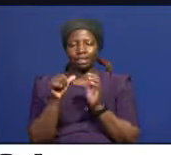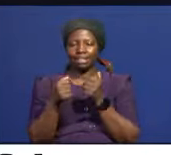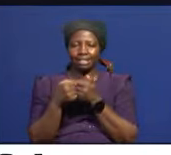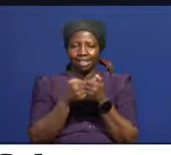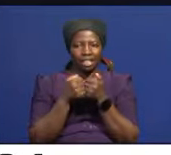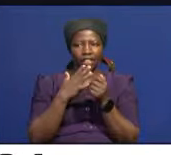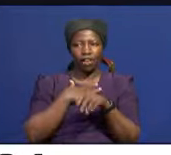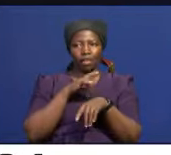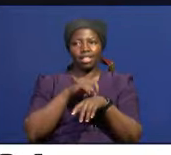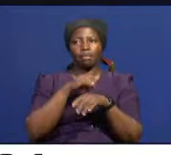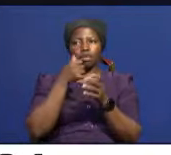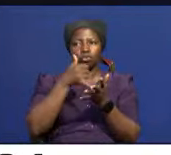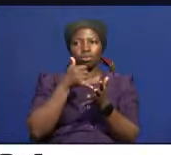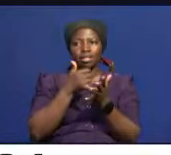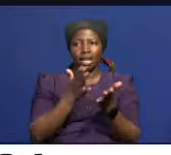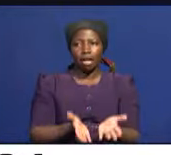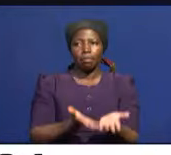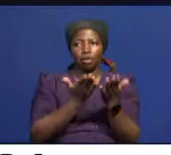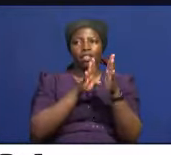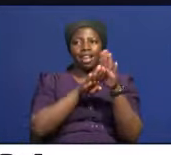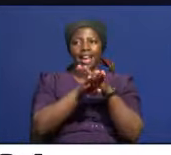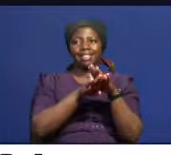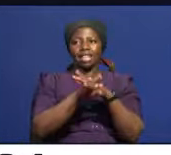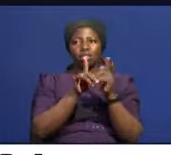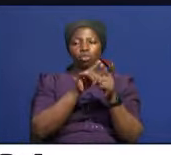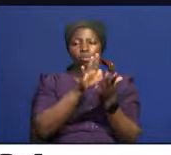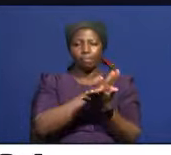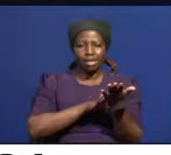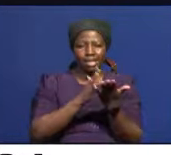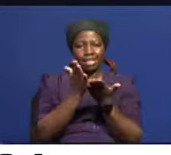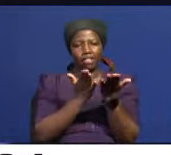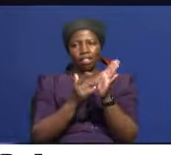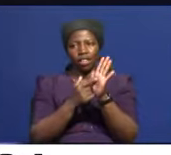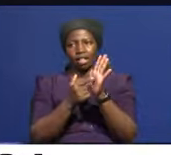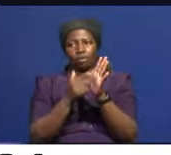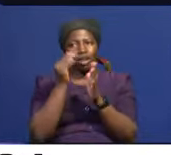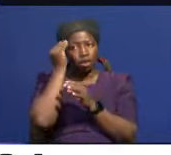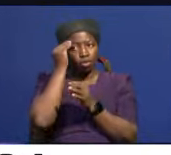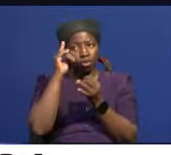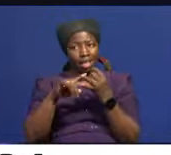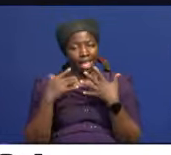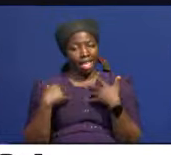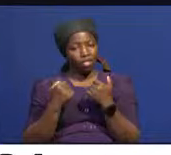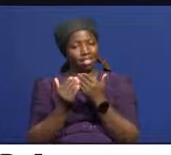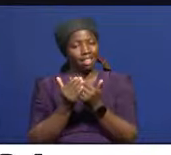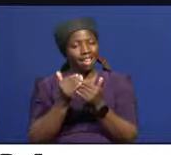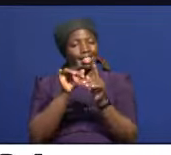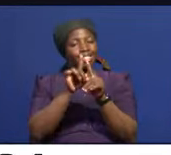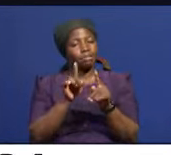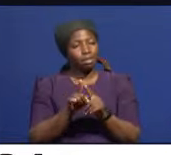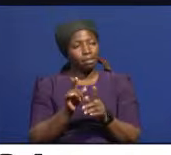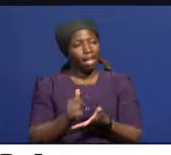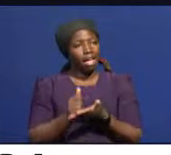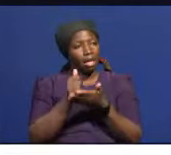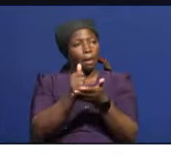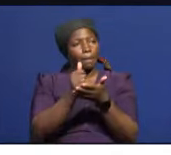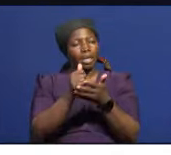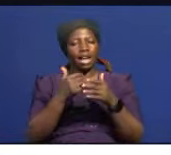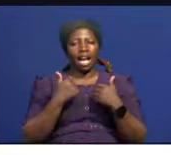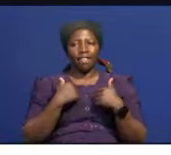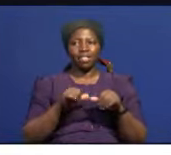including improving access to basic services like education, healthcare, and for facilitating sustainable